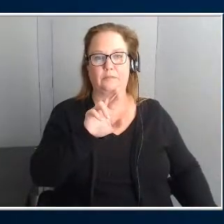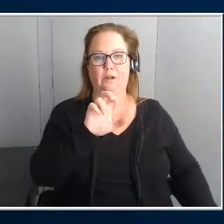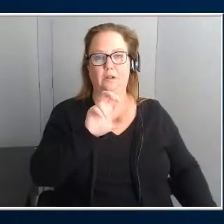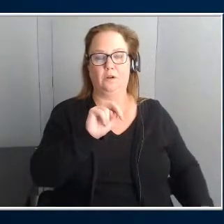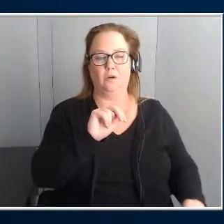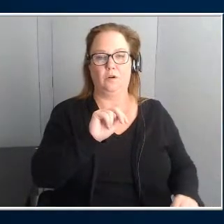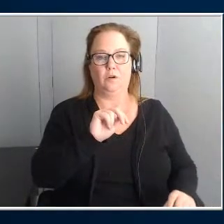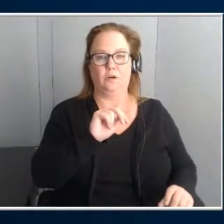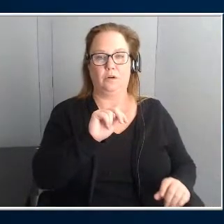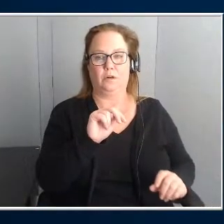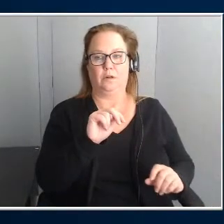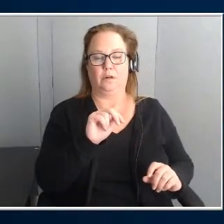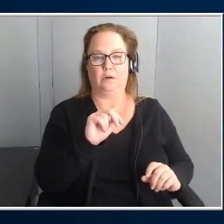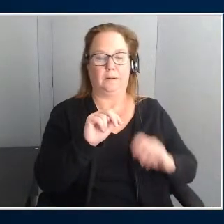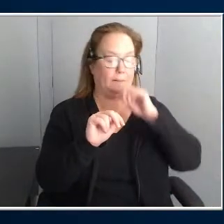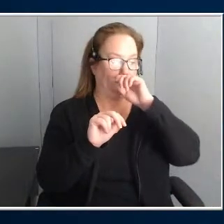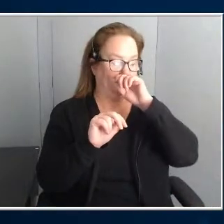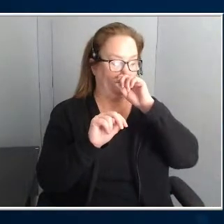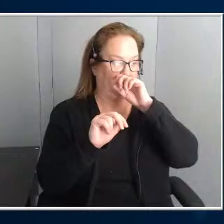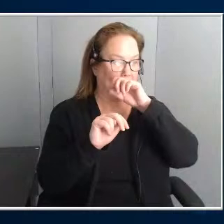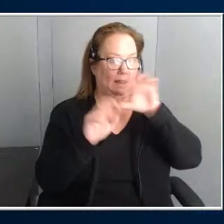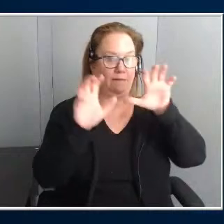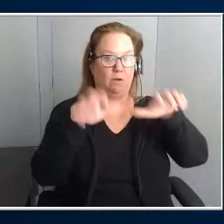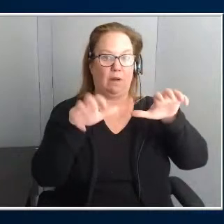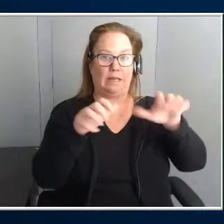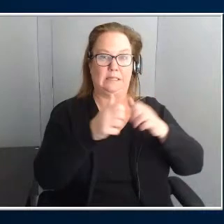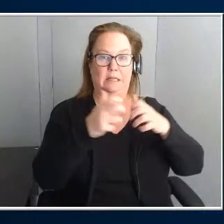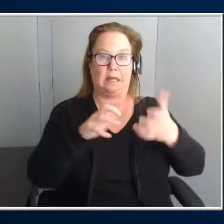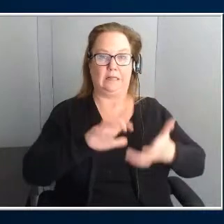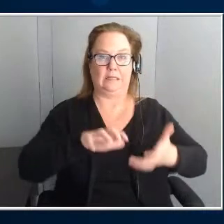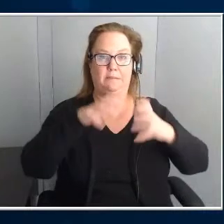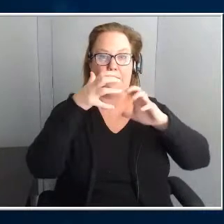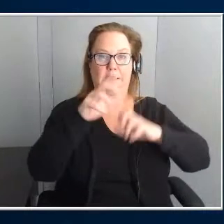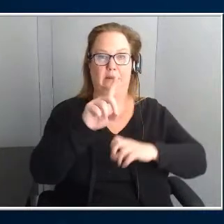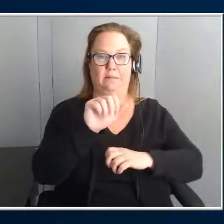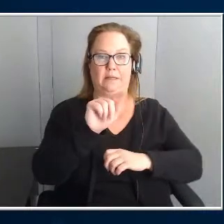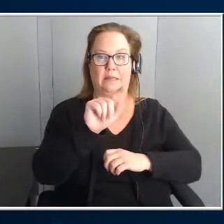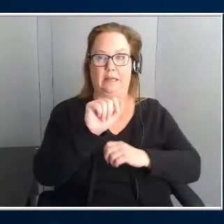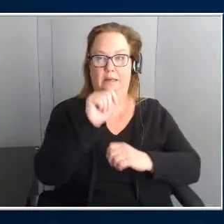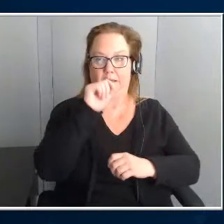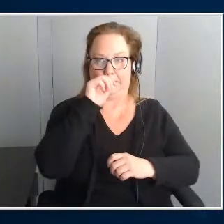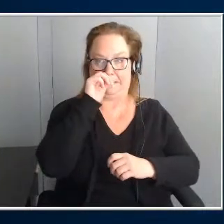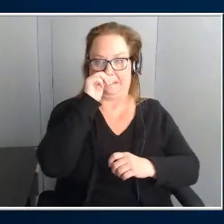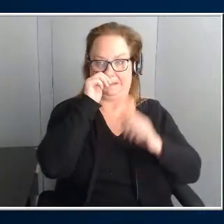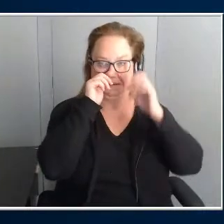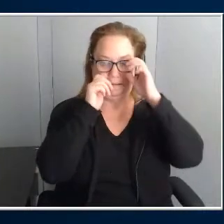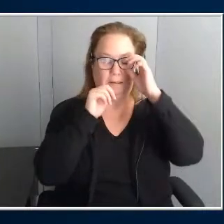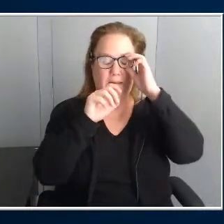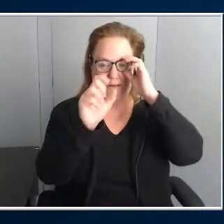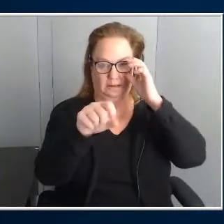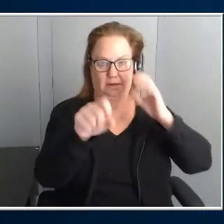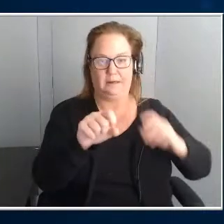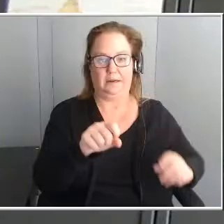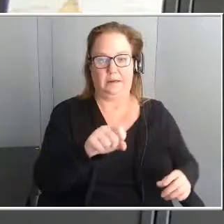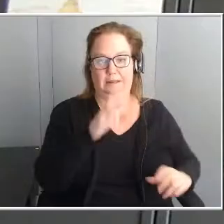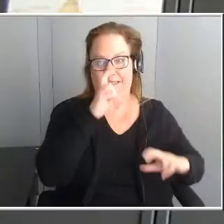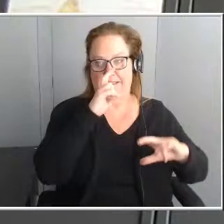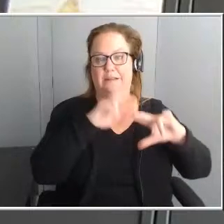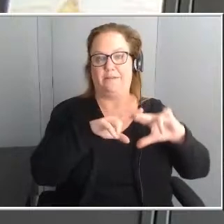on this topic. Lauren wants to know, if it rains a lot, does that mess up the data? It did, but this is a fun